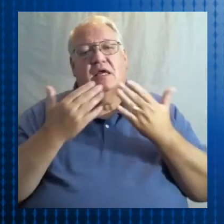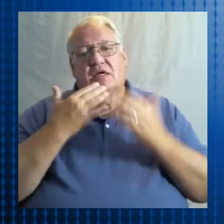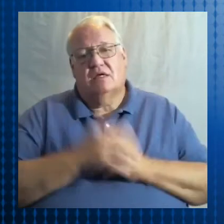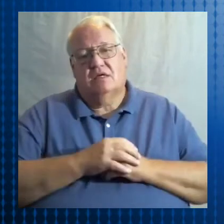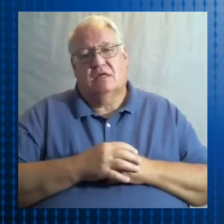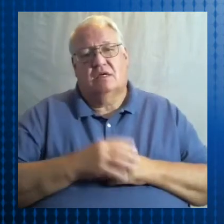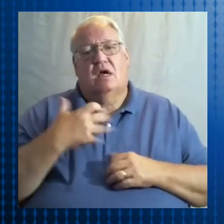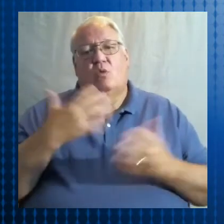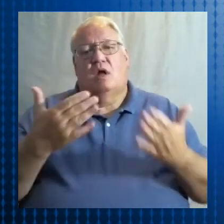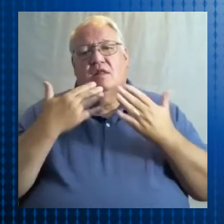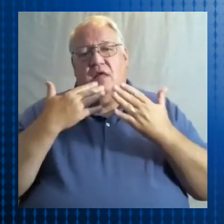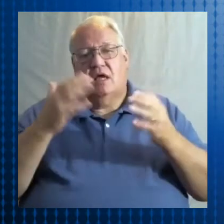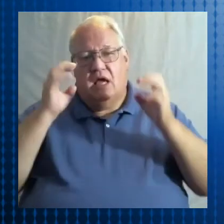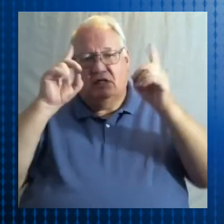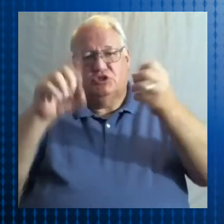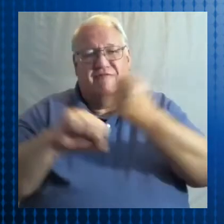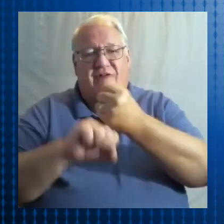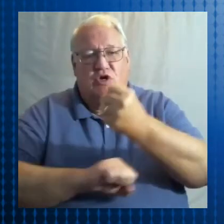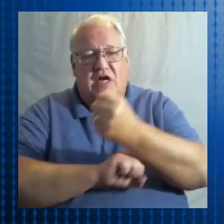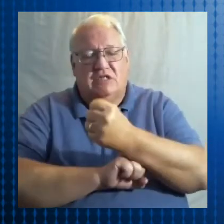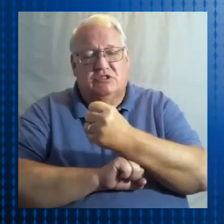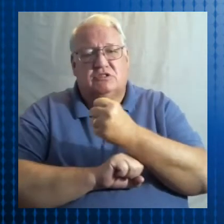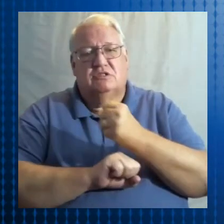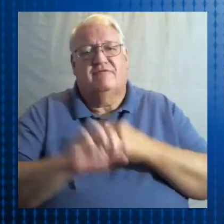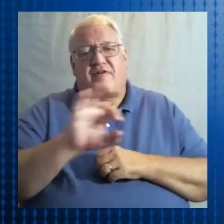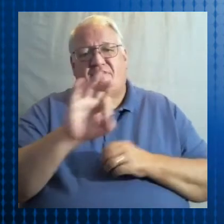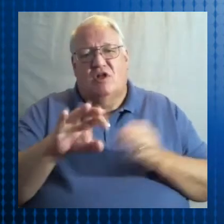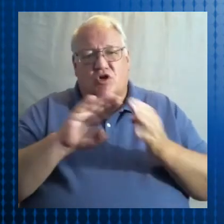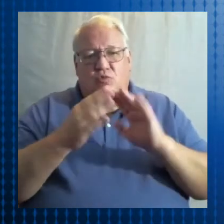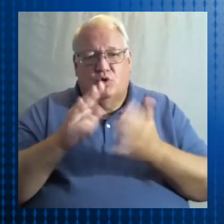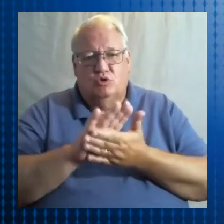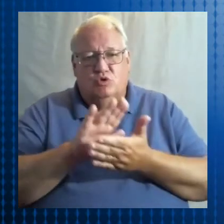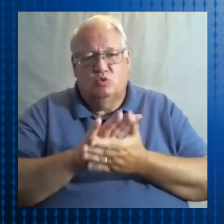to thank the Education Foundation for the Flint Community Schools.